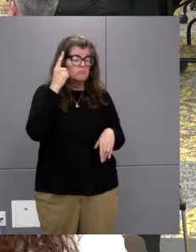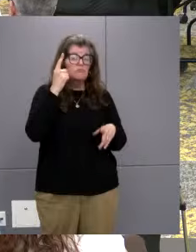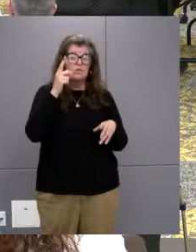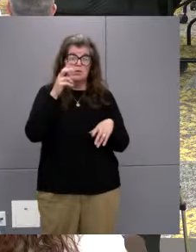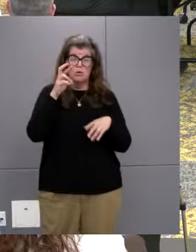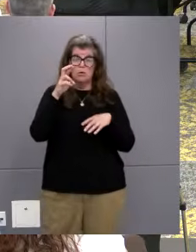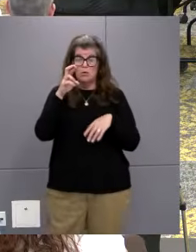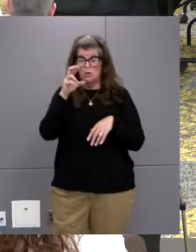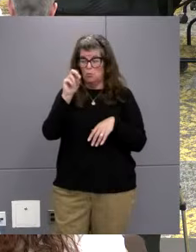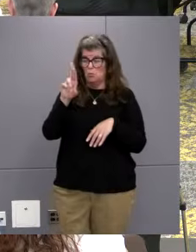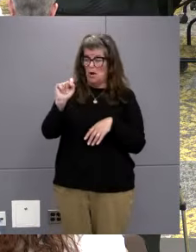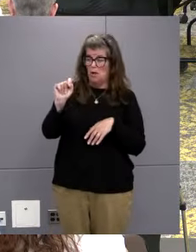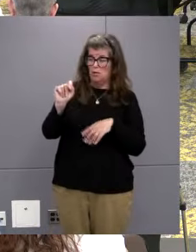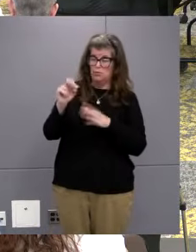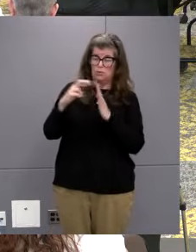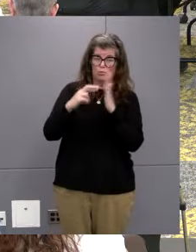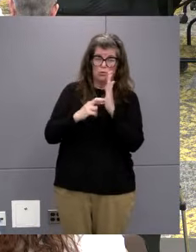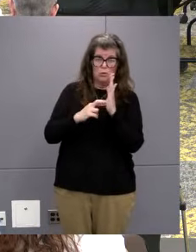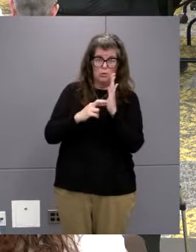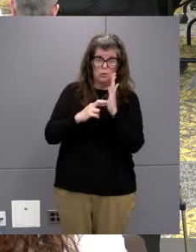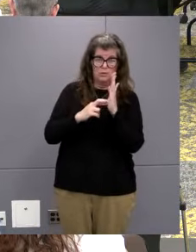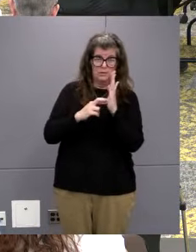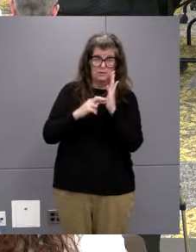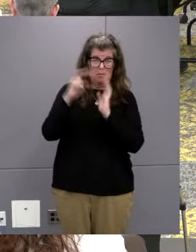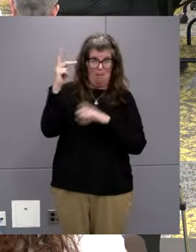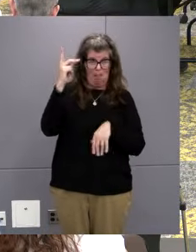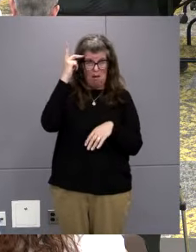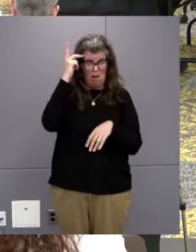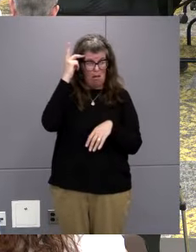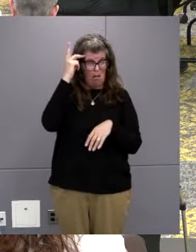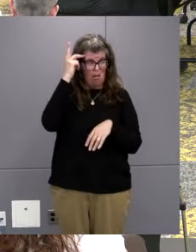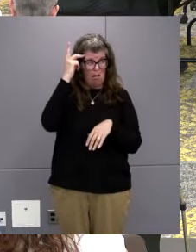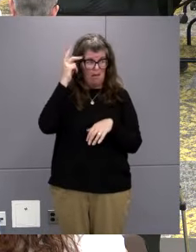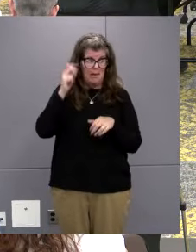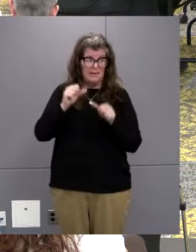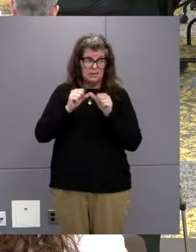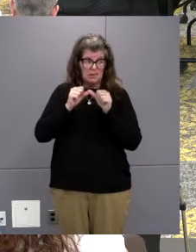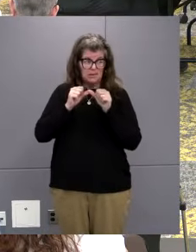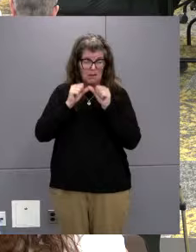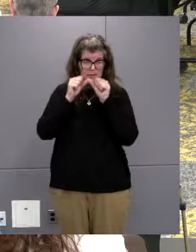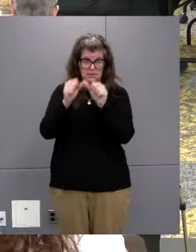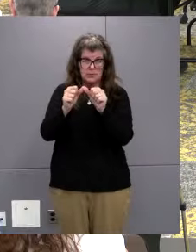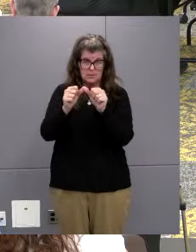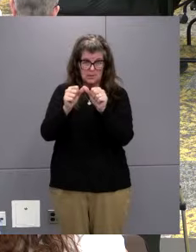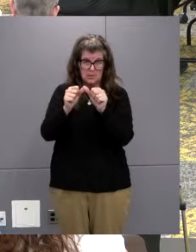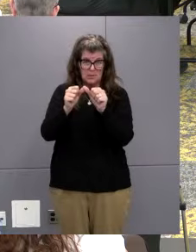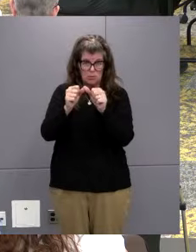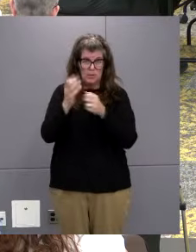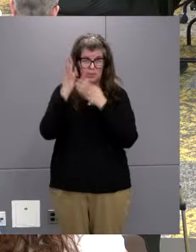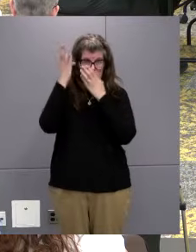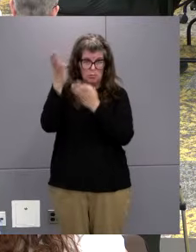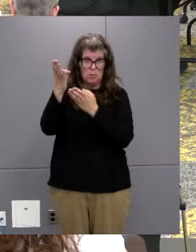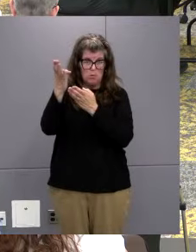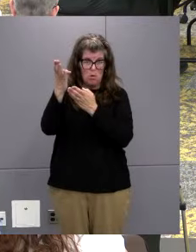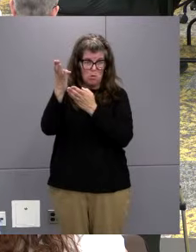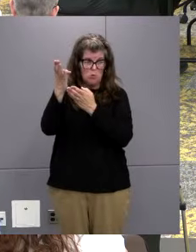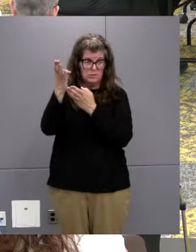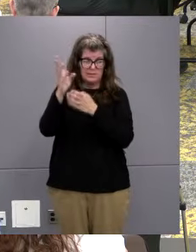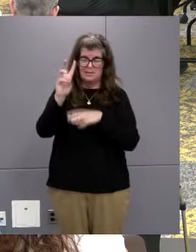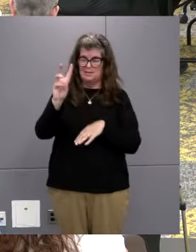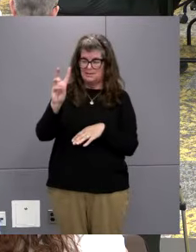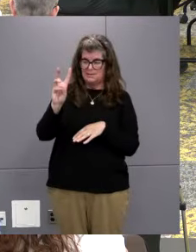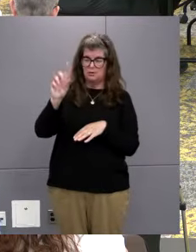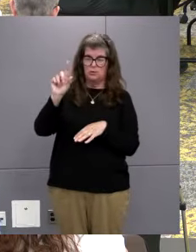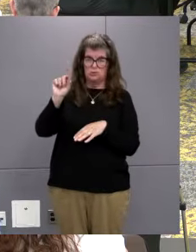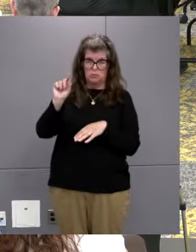Robert's rules is applicable, and Robert's rules is consistent with the proposed 1620